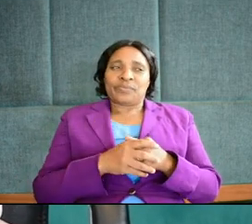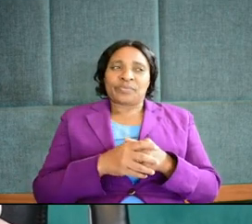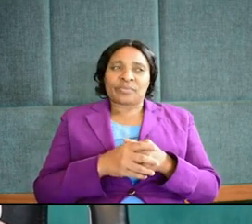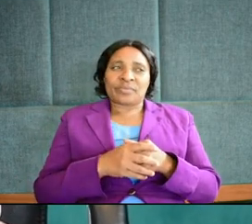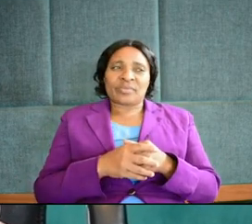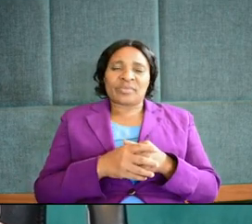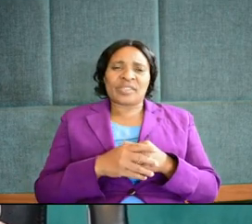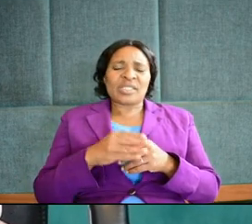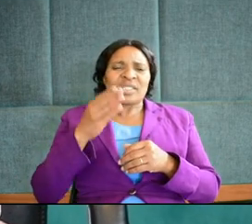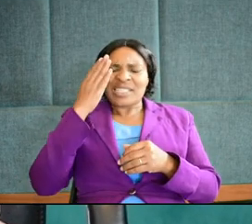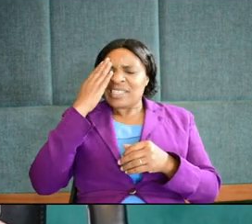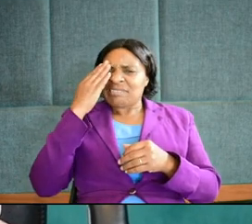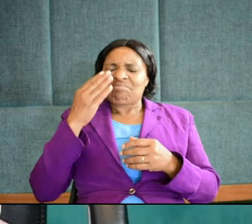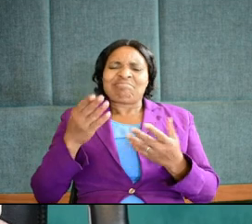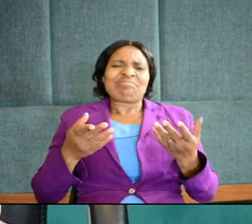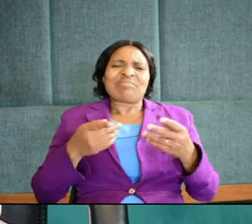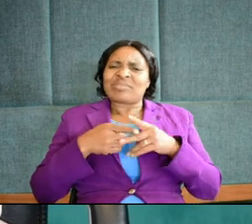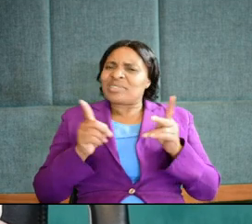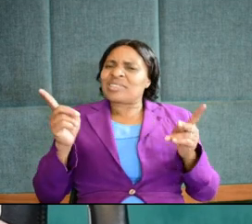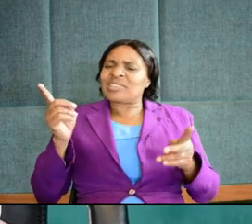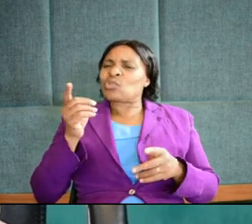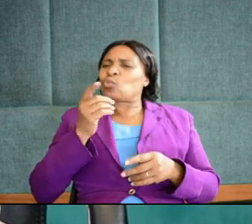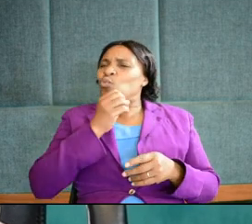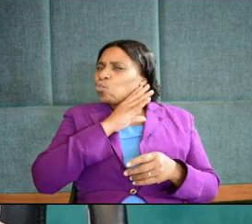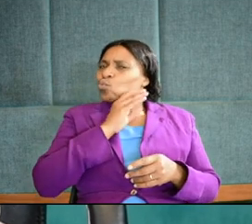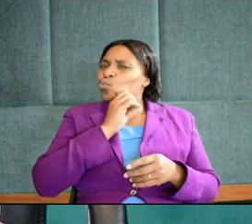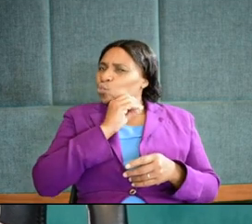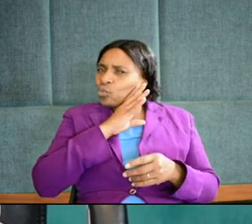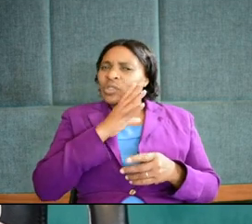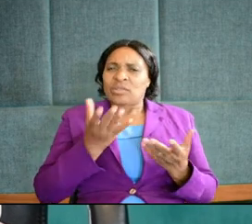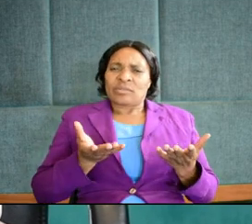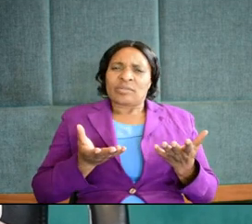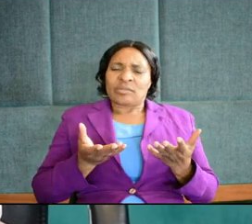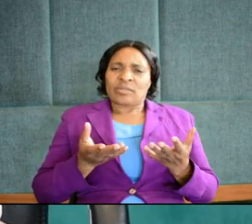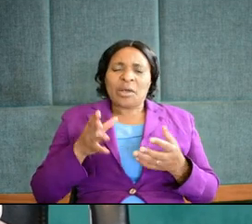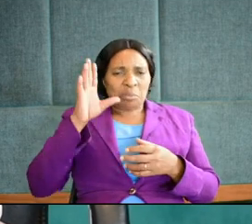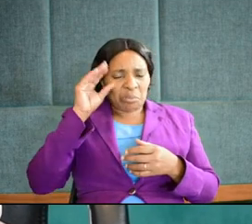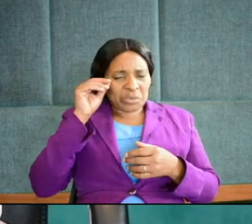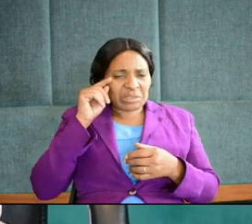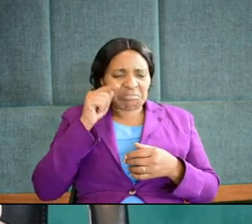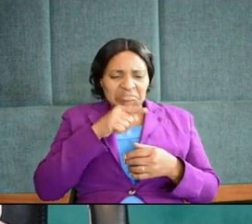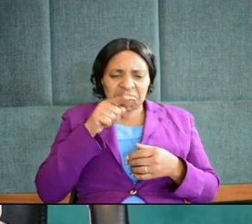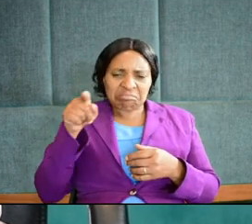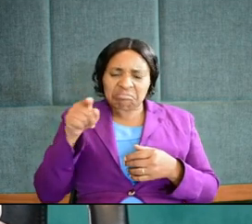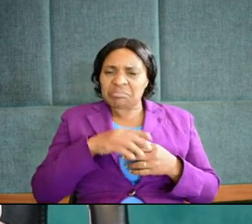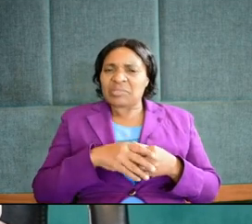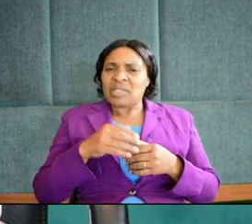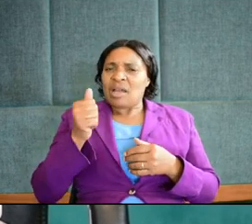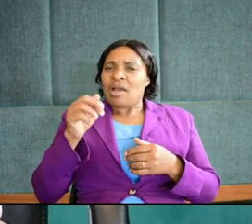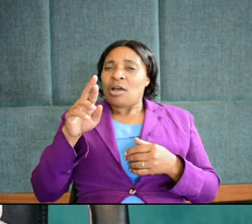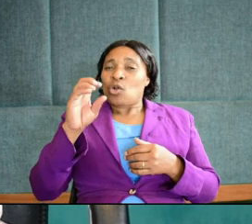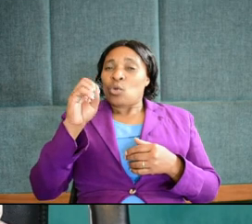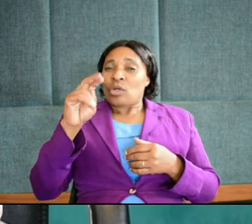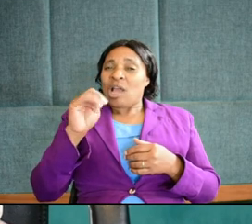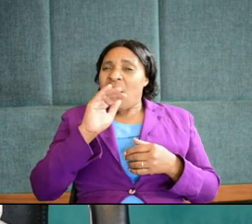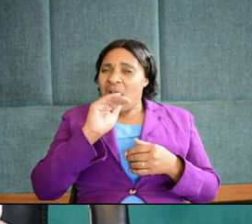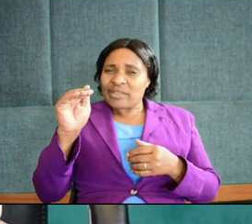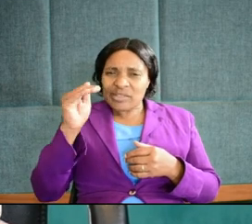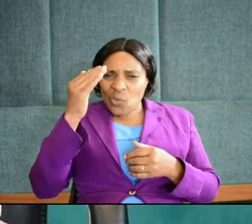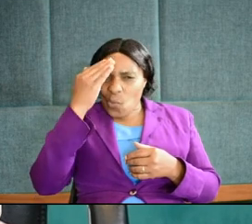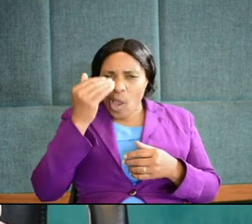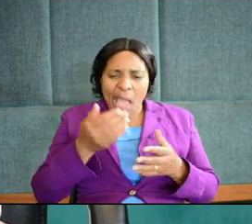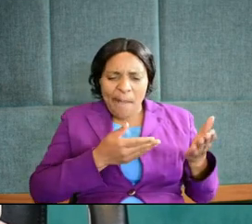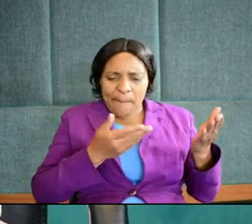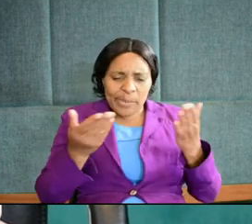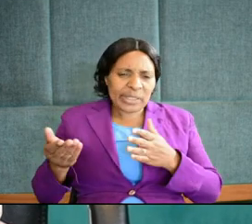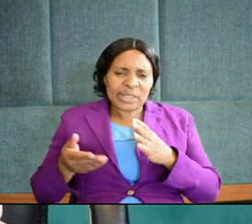the Israelites started to complain, and they were complaining to Moses and Aaron and asking them, why did they